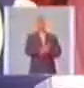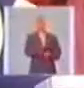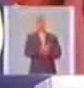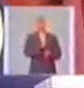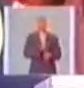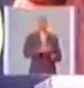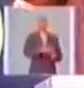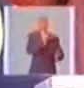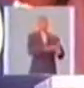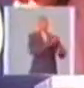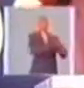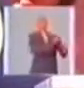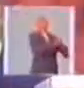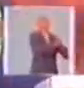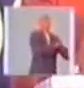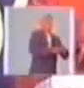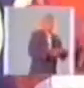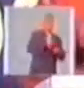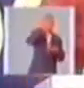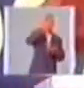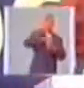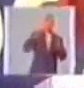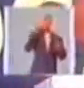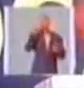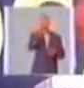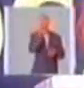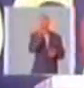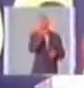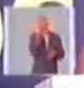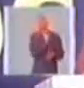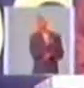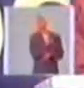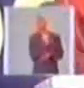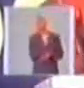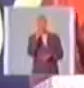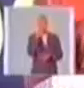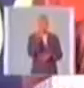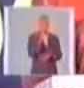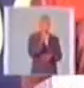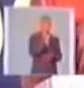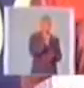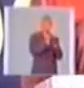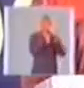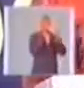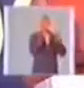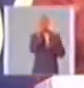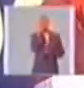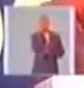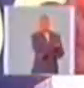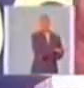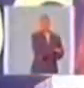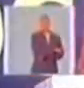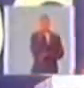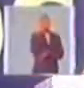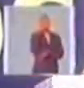condition wagging, San Wagging at the war. The moment ye bone ya go for asemwa, and yes, Anna Asamna et ye. Me catcher